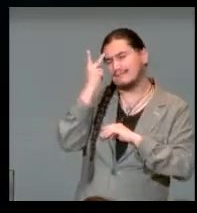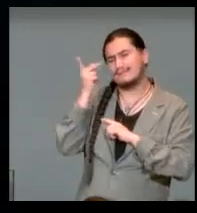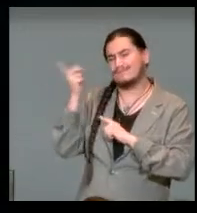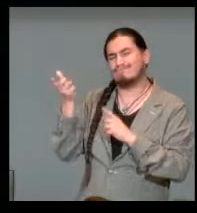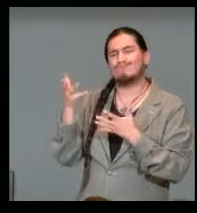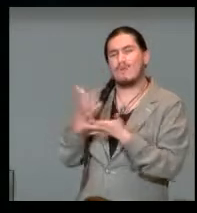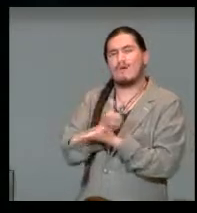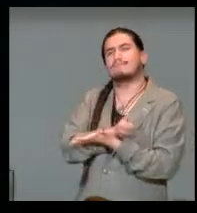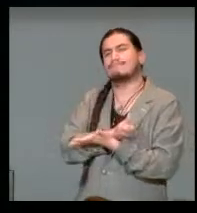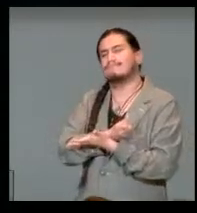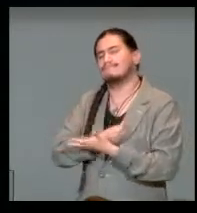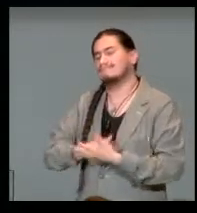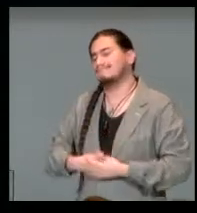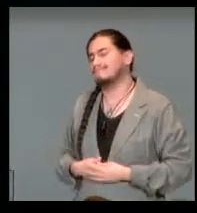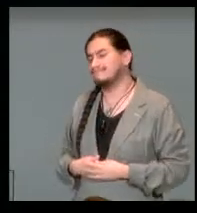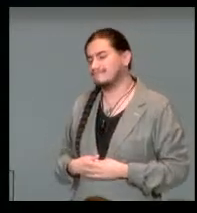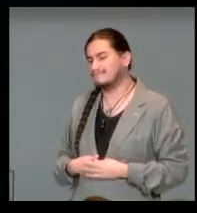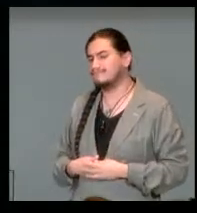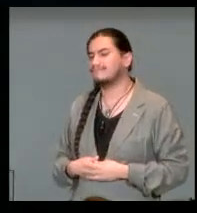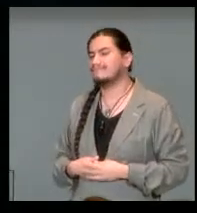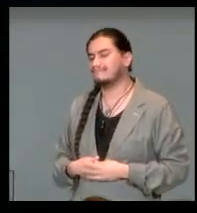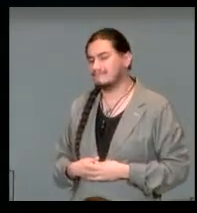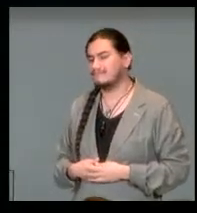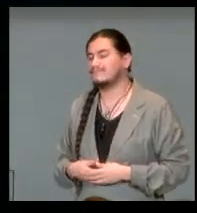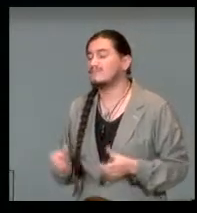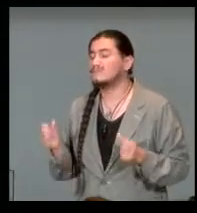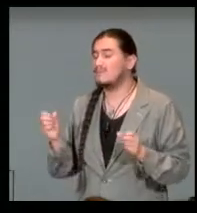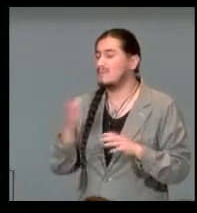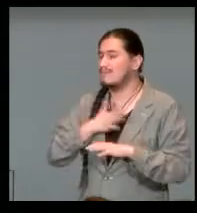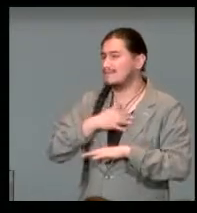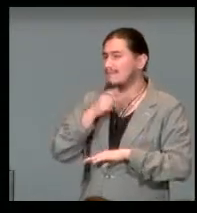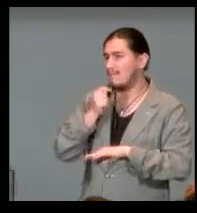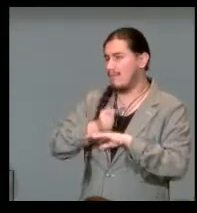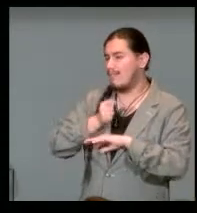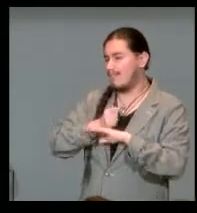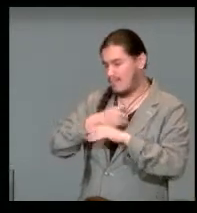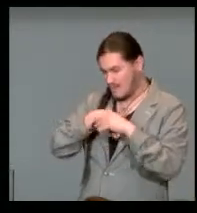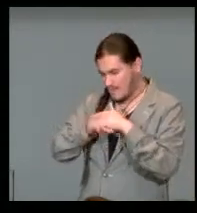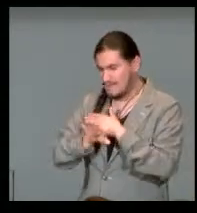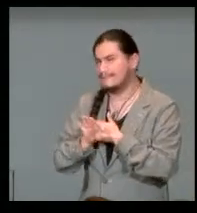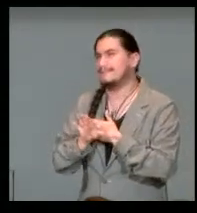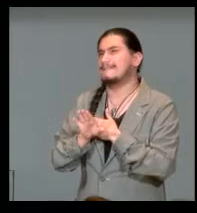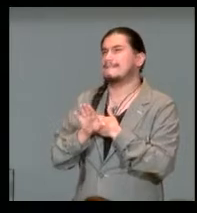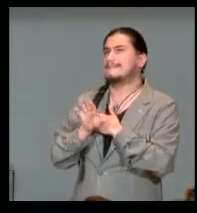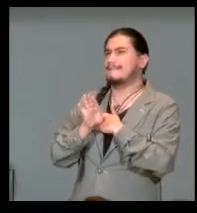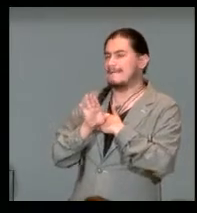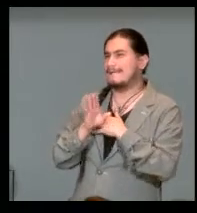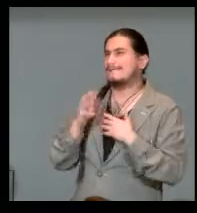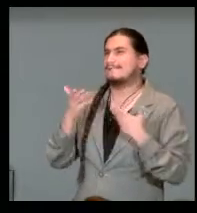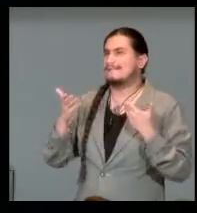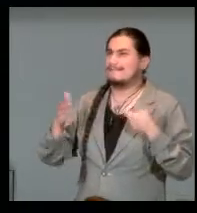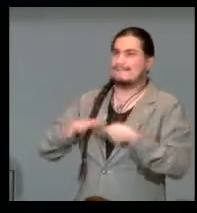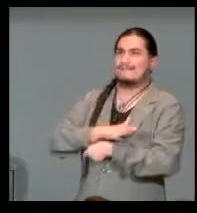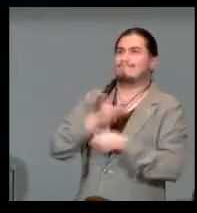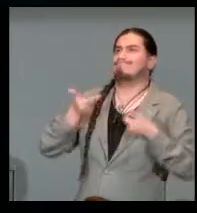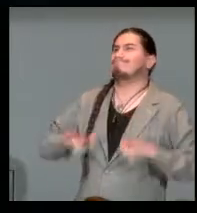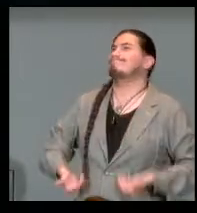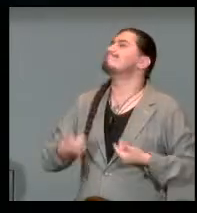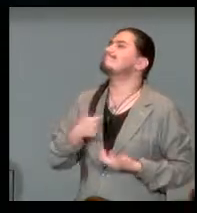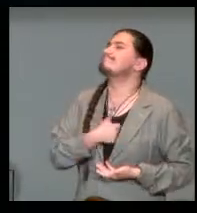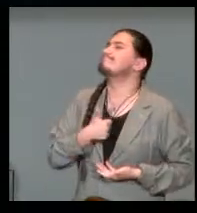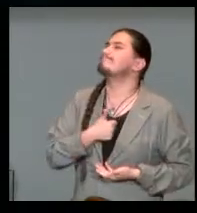So I walked into my temple, fully myself. The